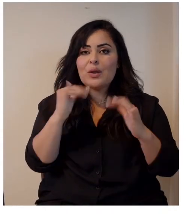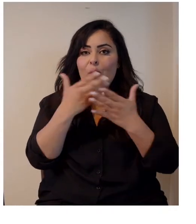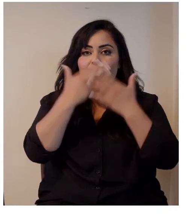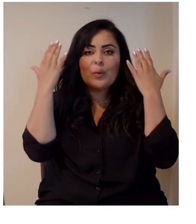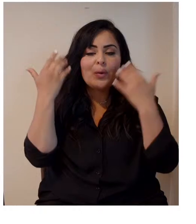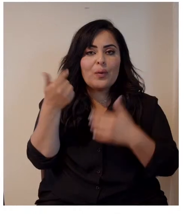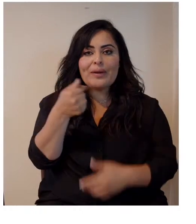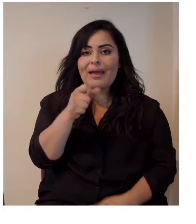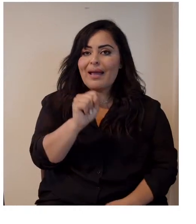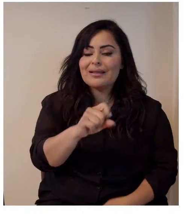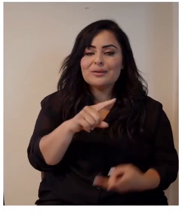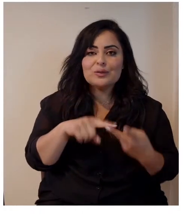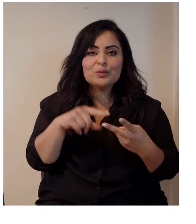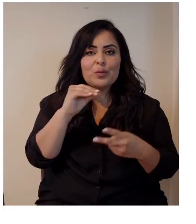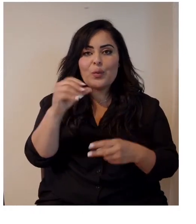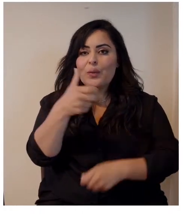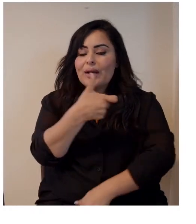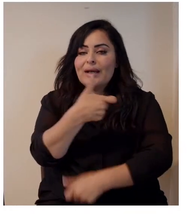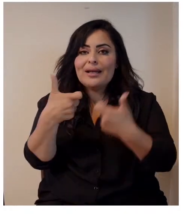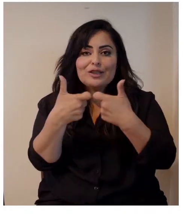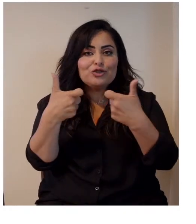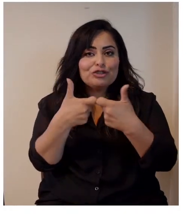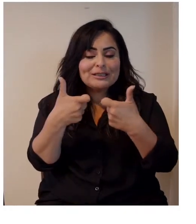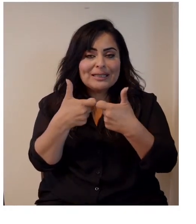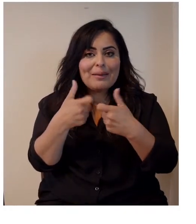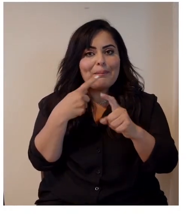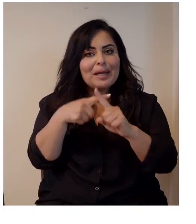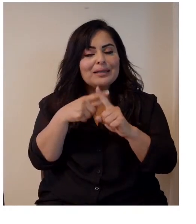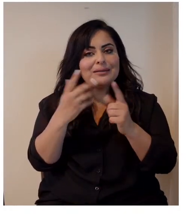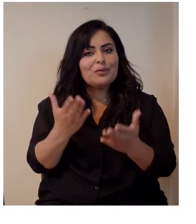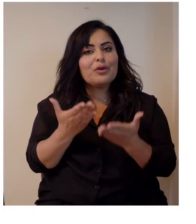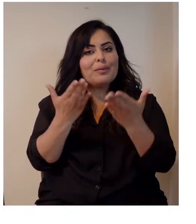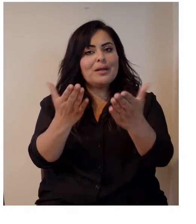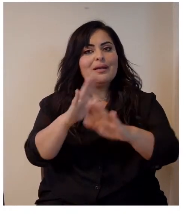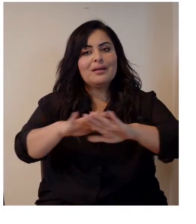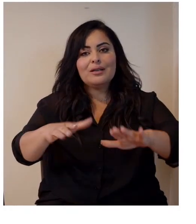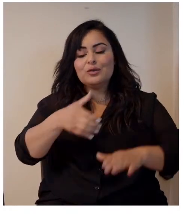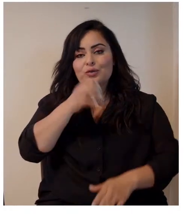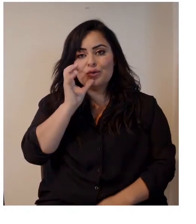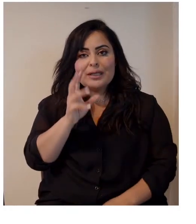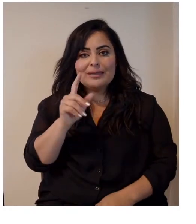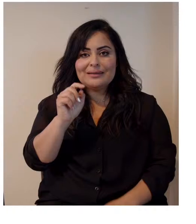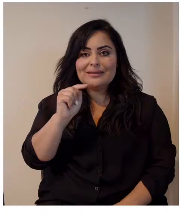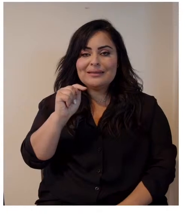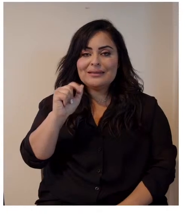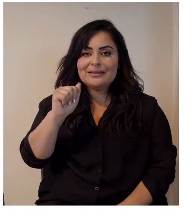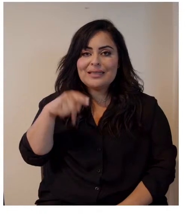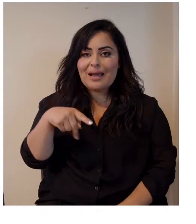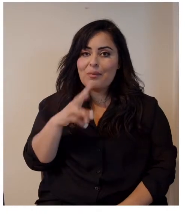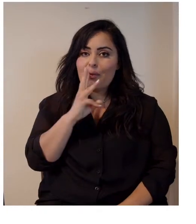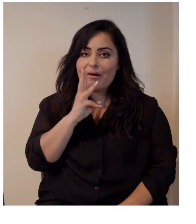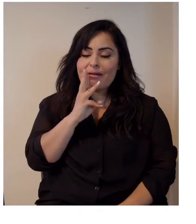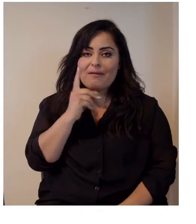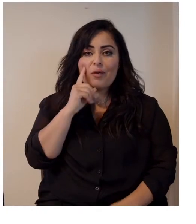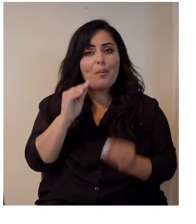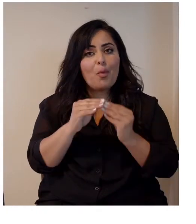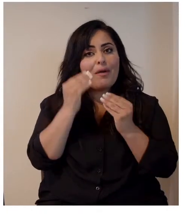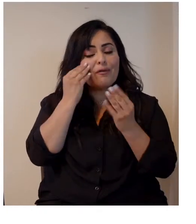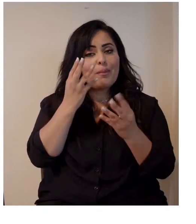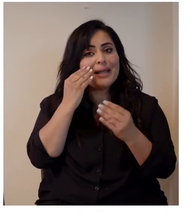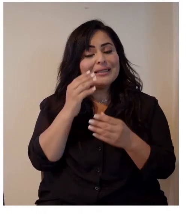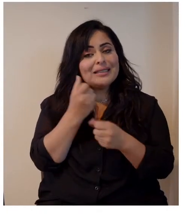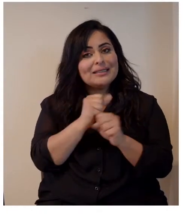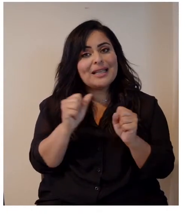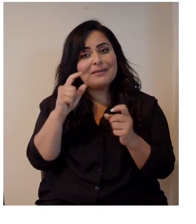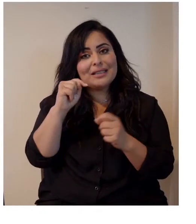or electricity, as well as a recommendation to not drink the tap water. For more information and safety